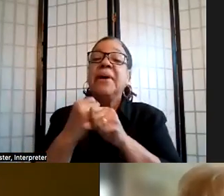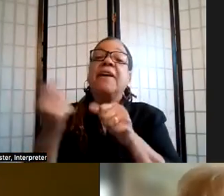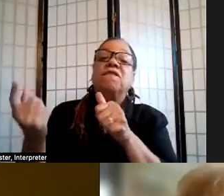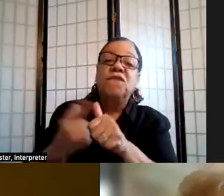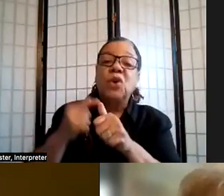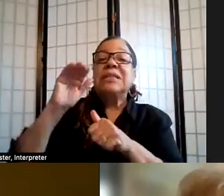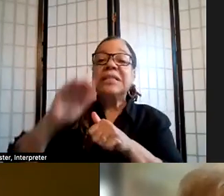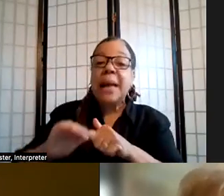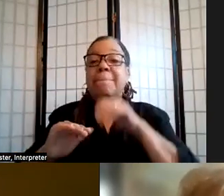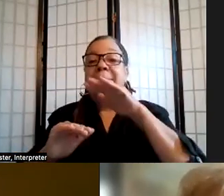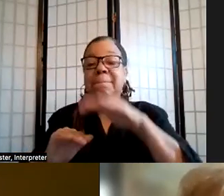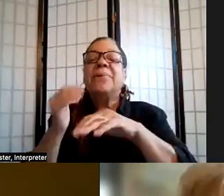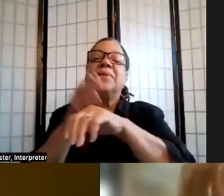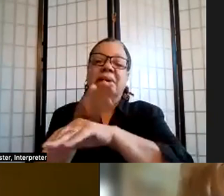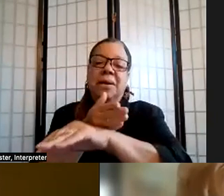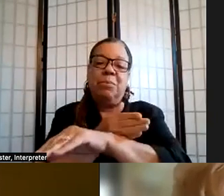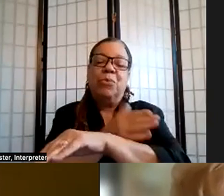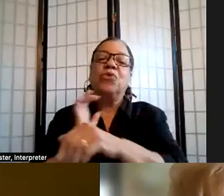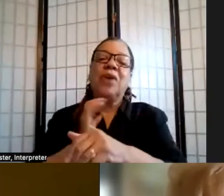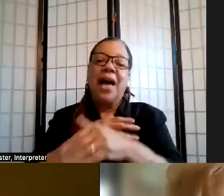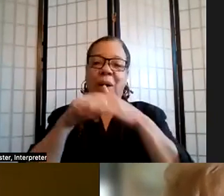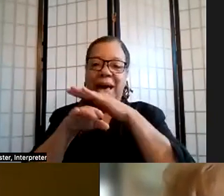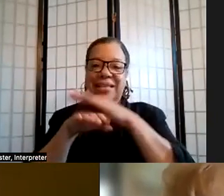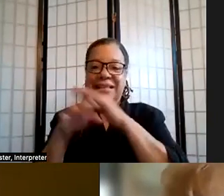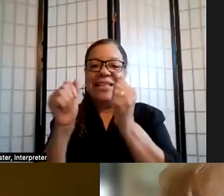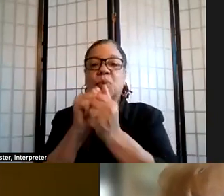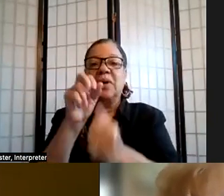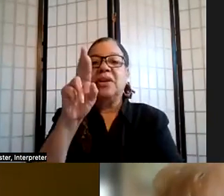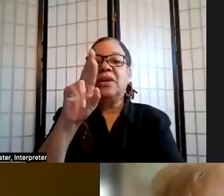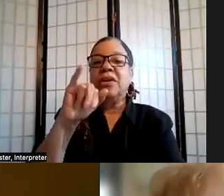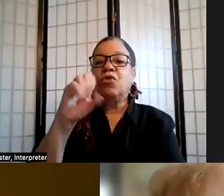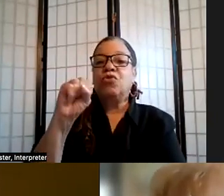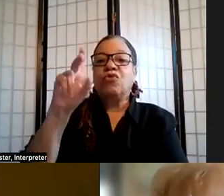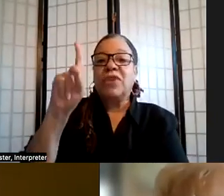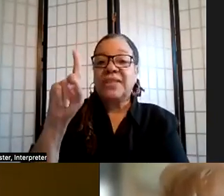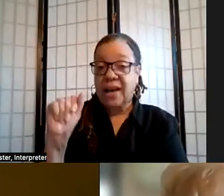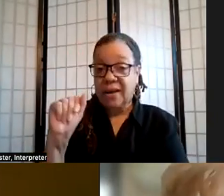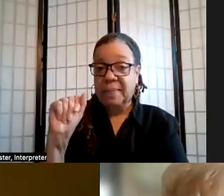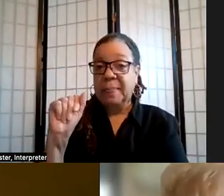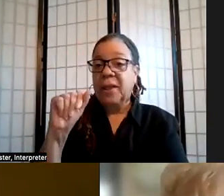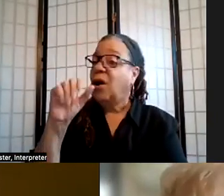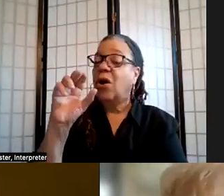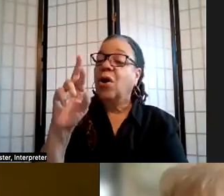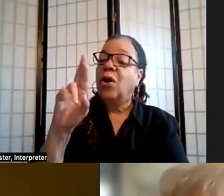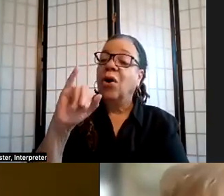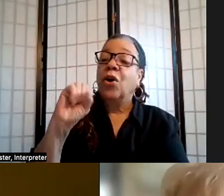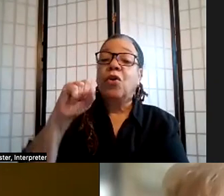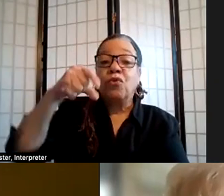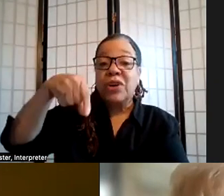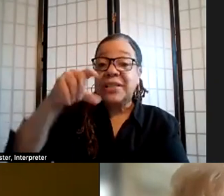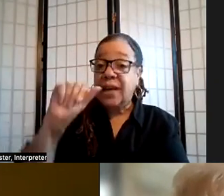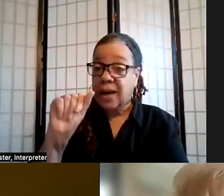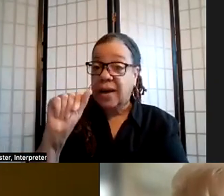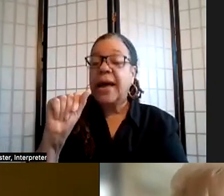towards improving our access, and especially with RISCA, who on their grant proposals now actually has questions